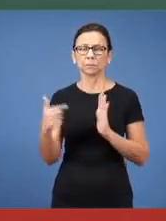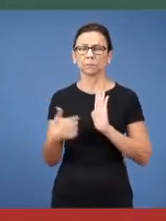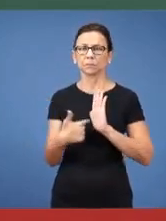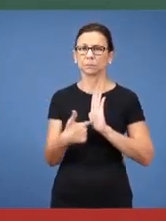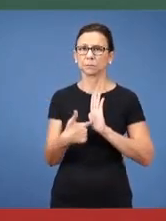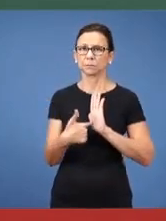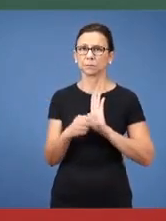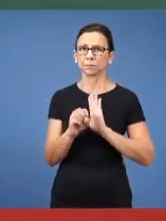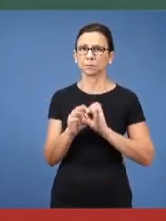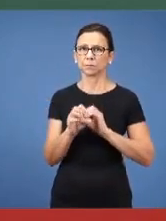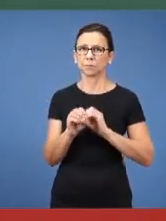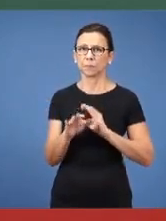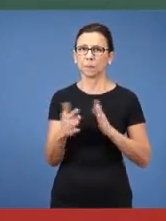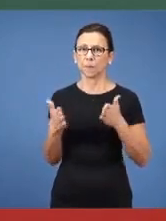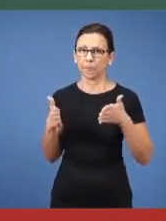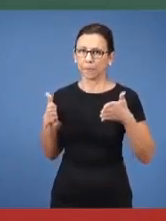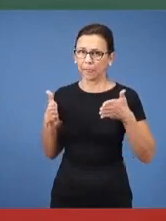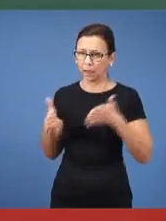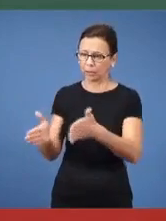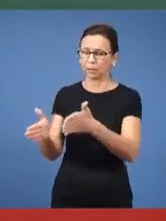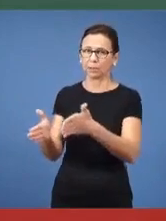What the Lord says the following,